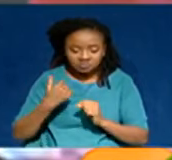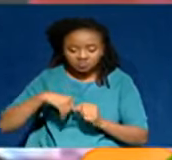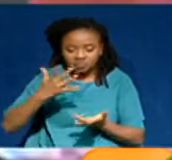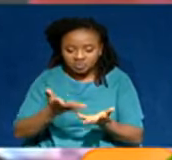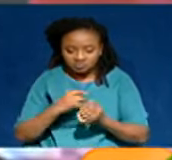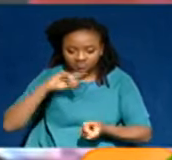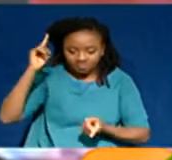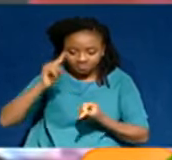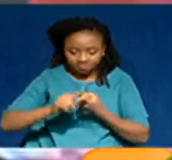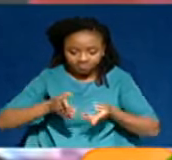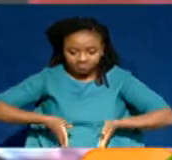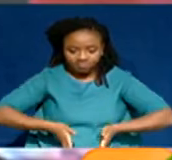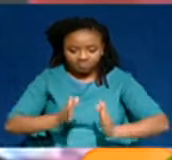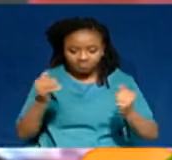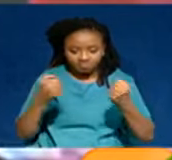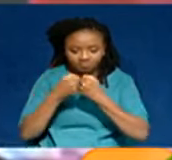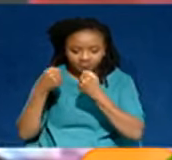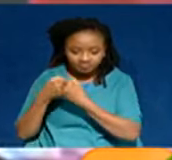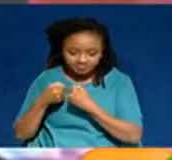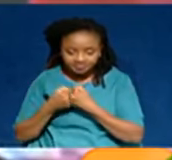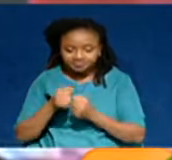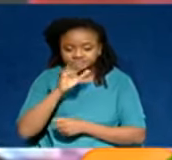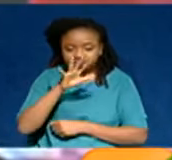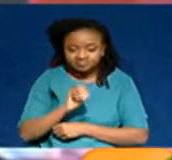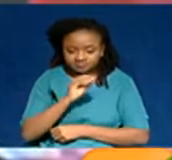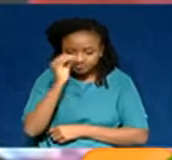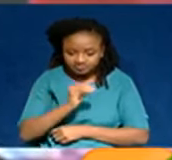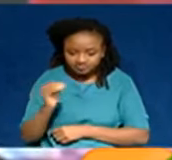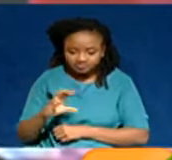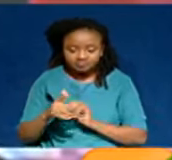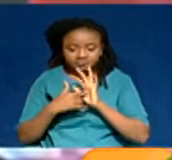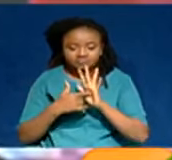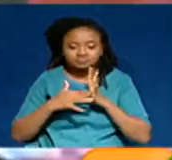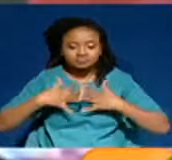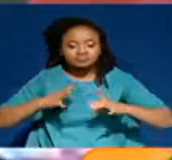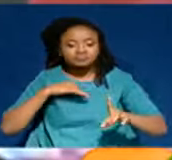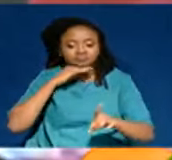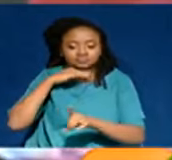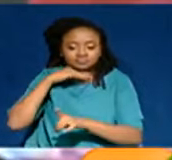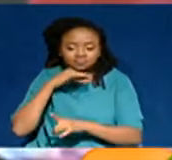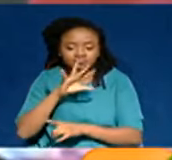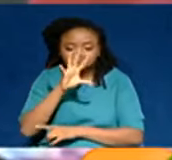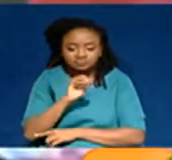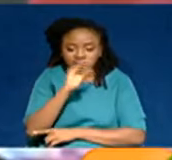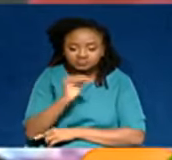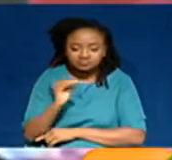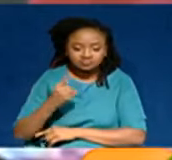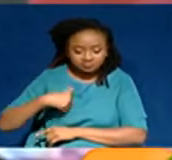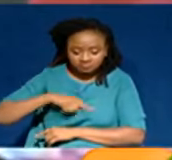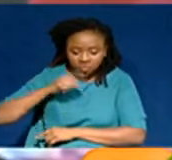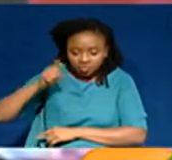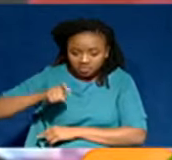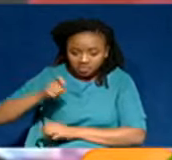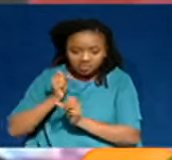accidents, incidences instead of the accidents by 50%, including fatalities by 50%. Okay. We need to make sure that as a